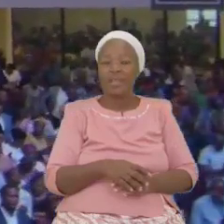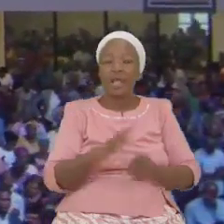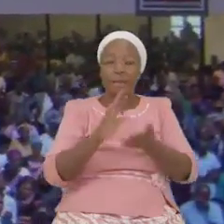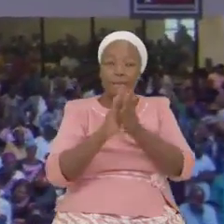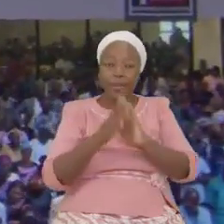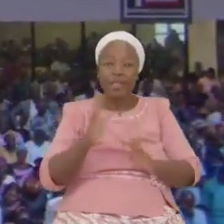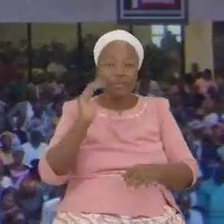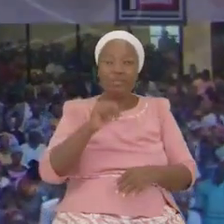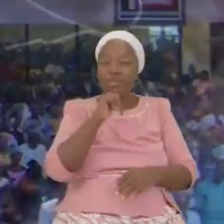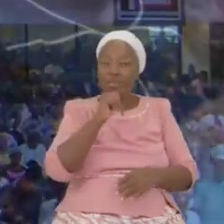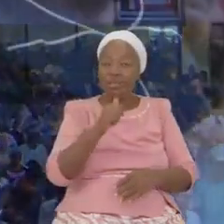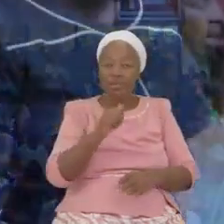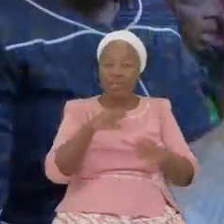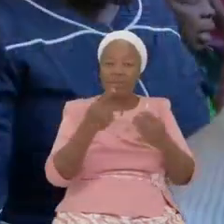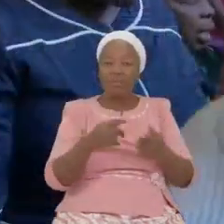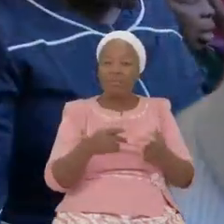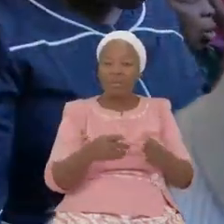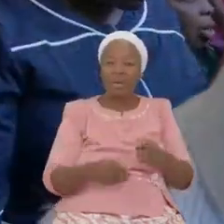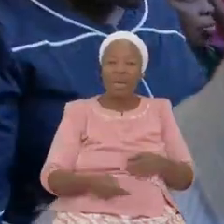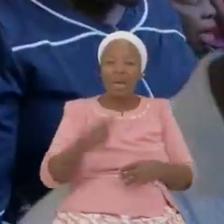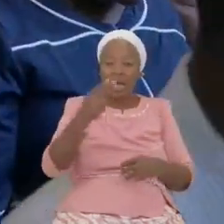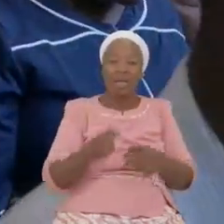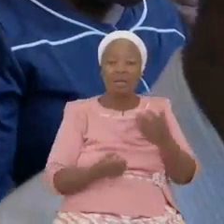Peace will not give you hypertension.